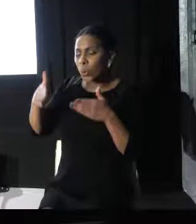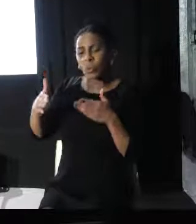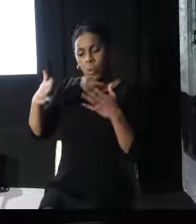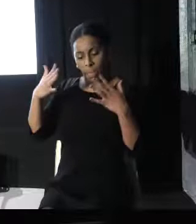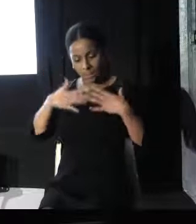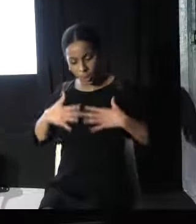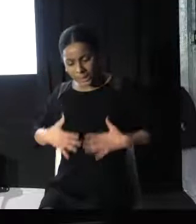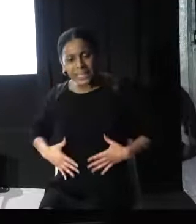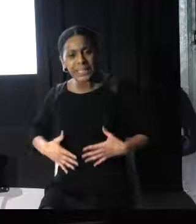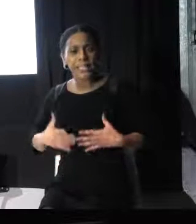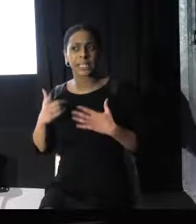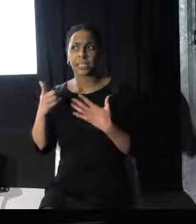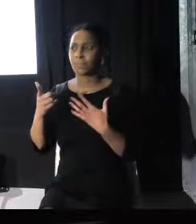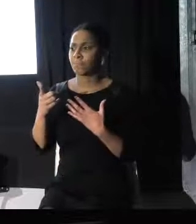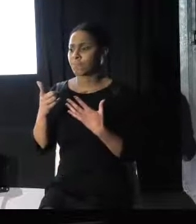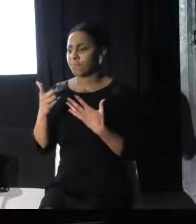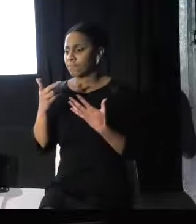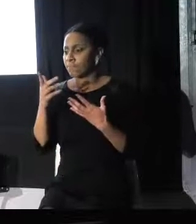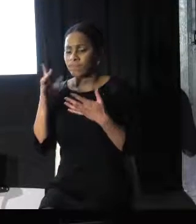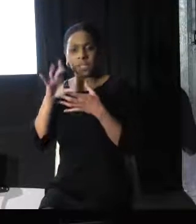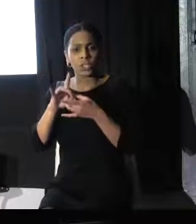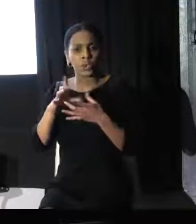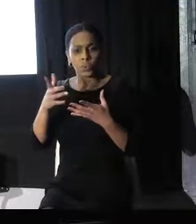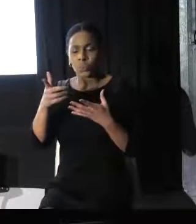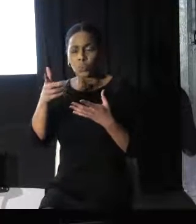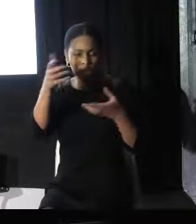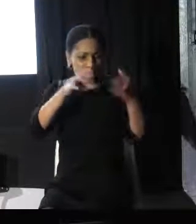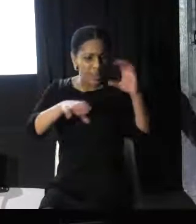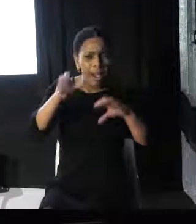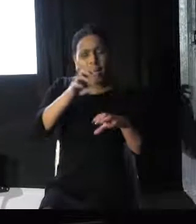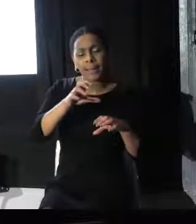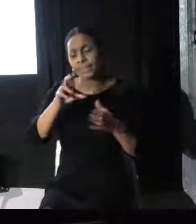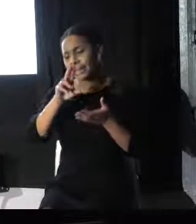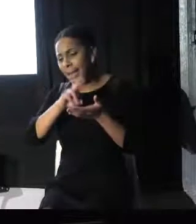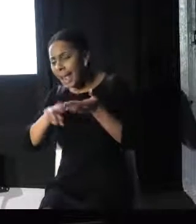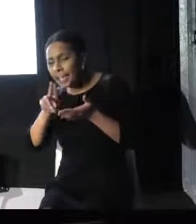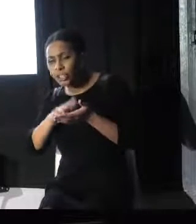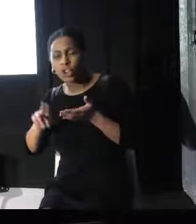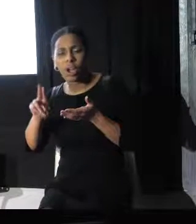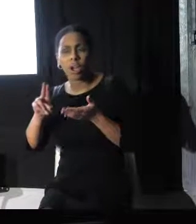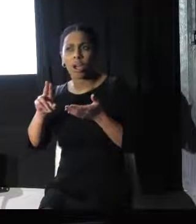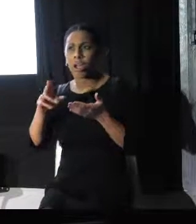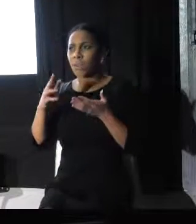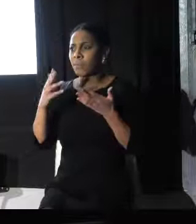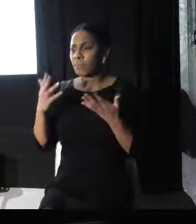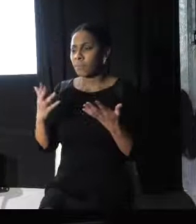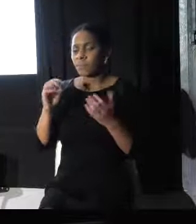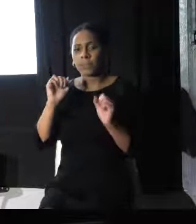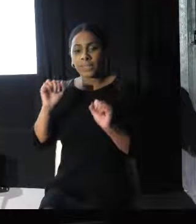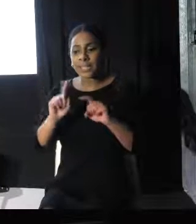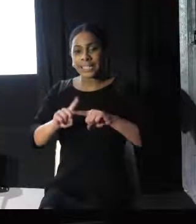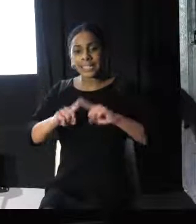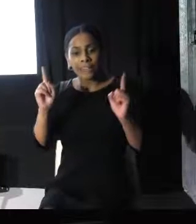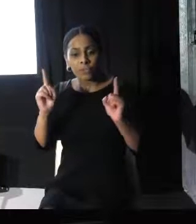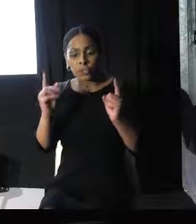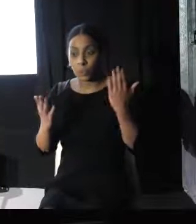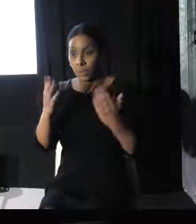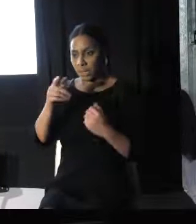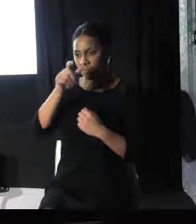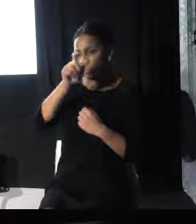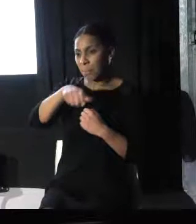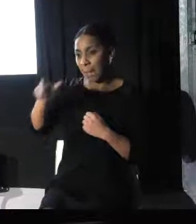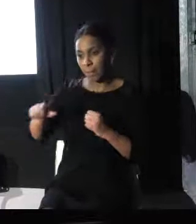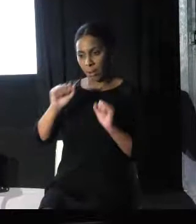on arguments over science and nature, the notion of sort of difference between people as having